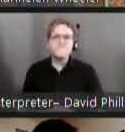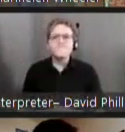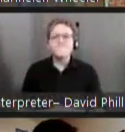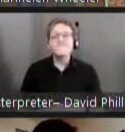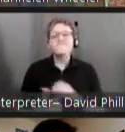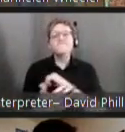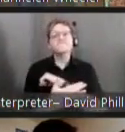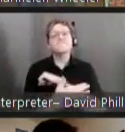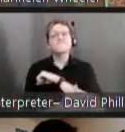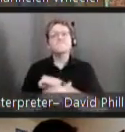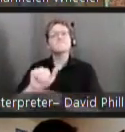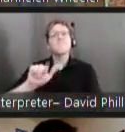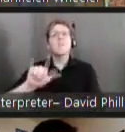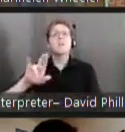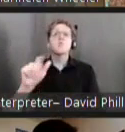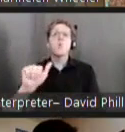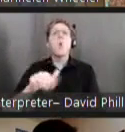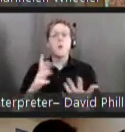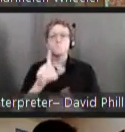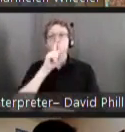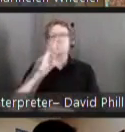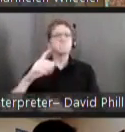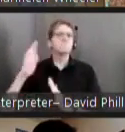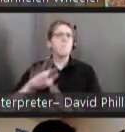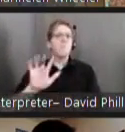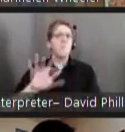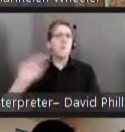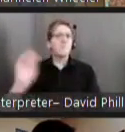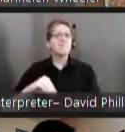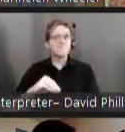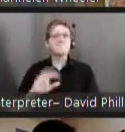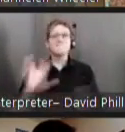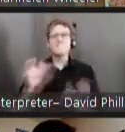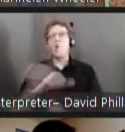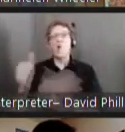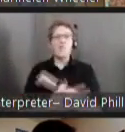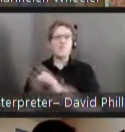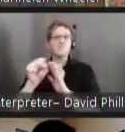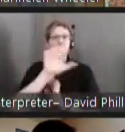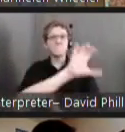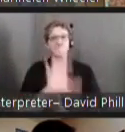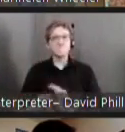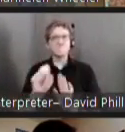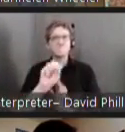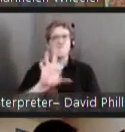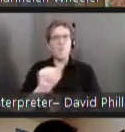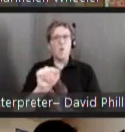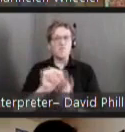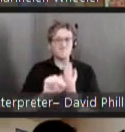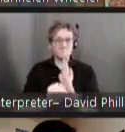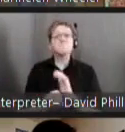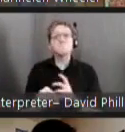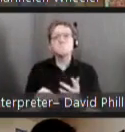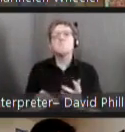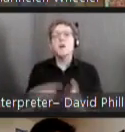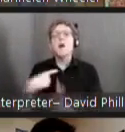upper quarter of all the counties in Florida as far as our eligible vaccinated population, and we are in the bottom quarter for the lowest rate of cases